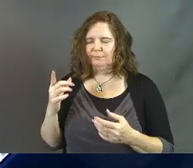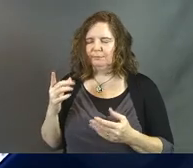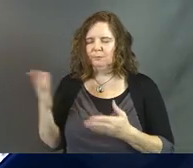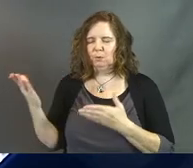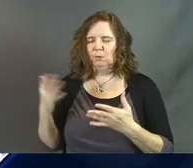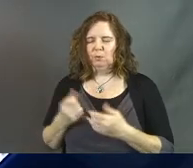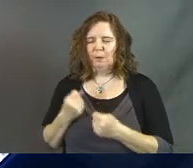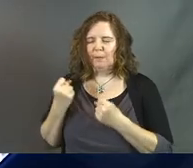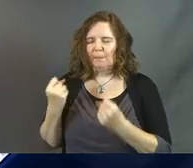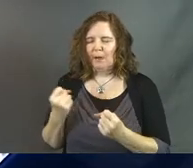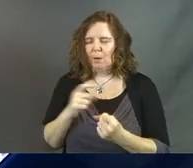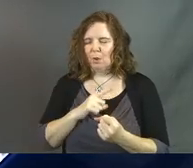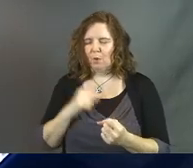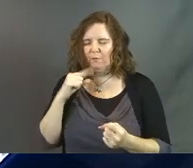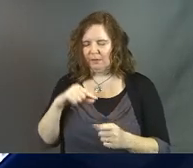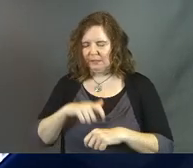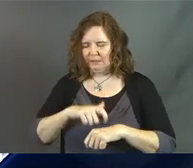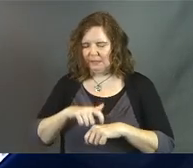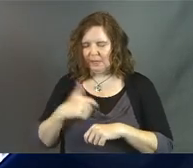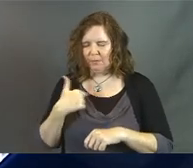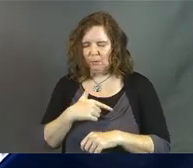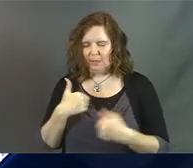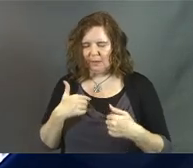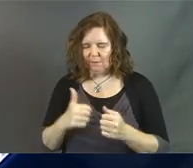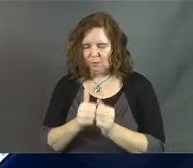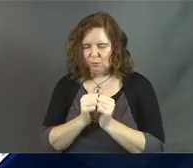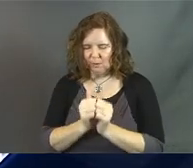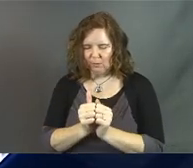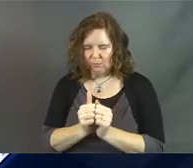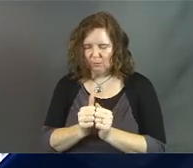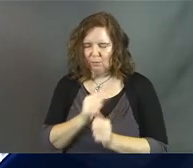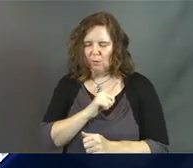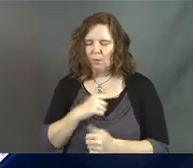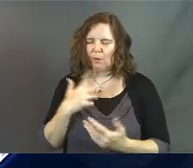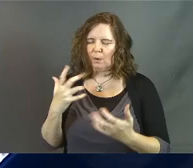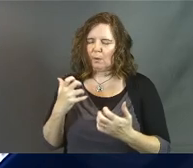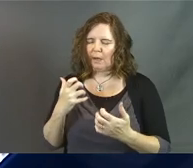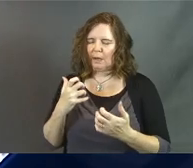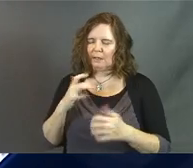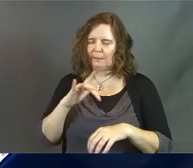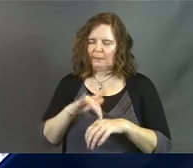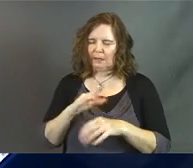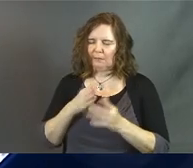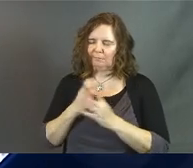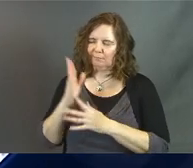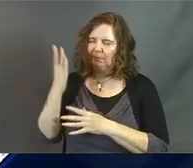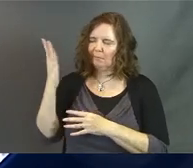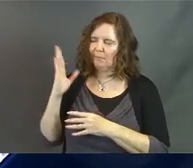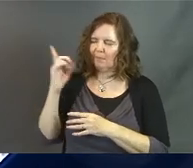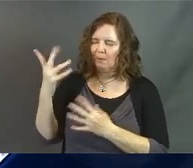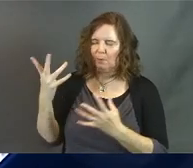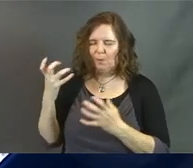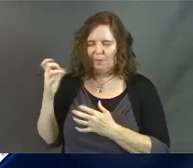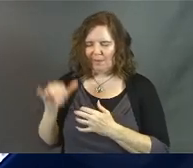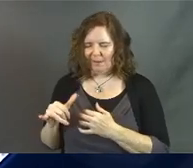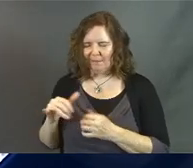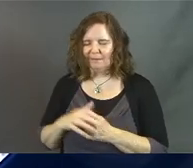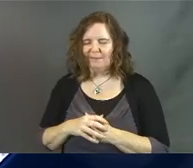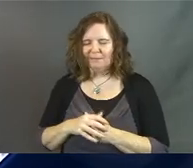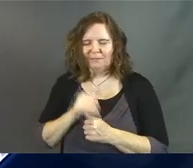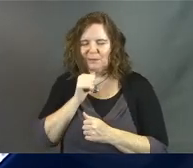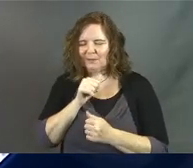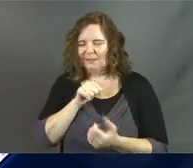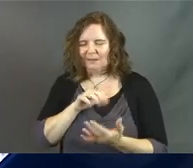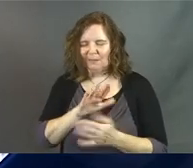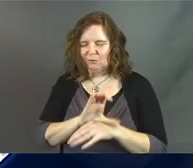would you bring power, Lord, to this time that we have together? Lord, we want to be touched by God. That's what we want. We